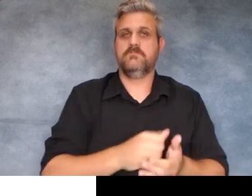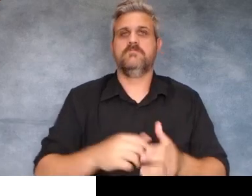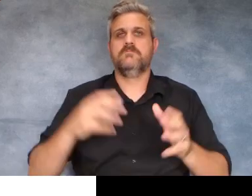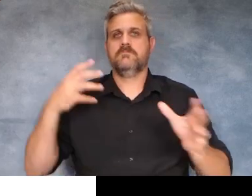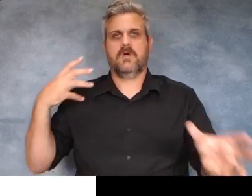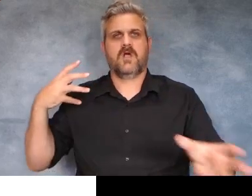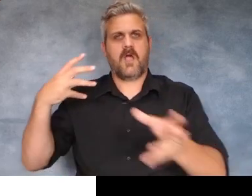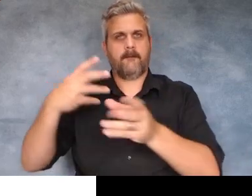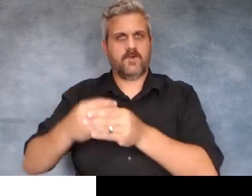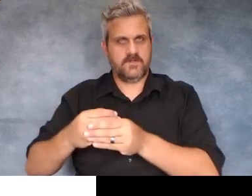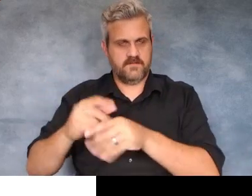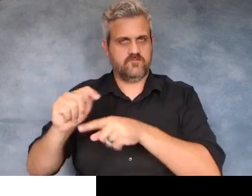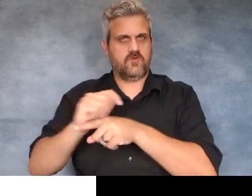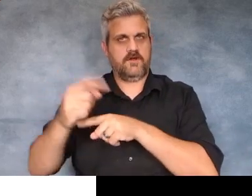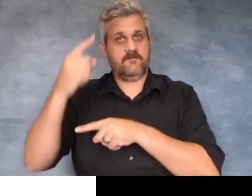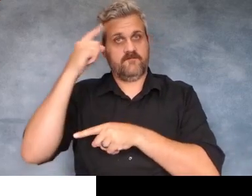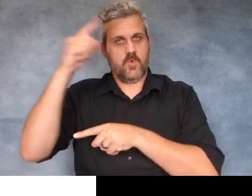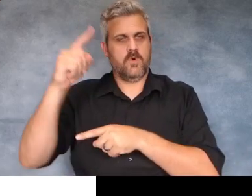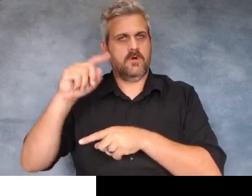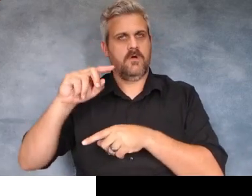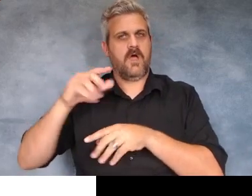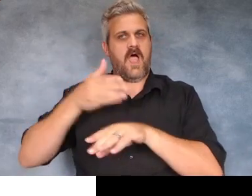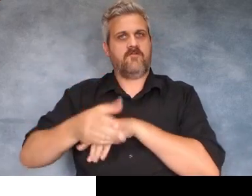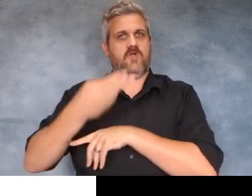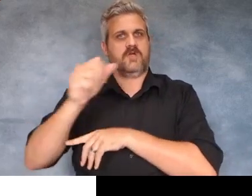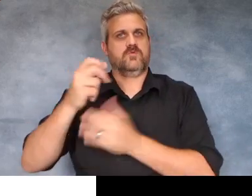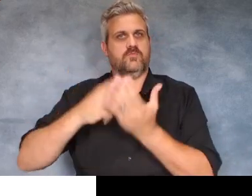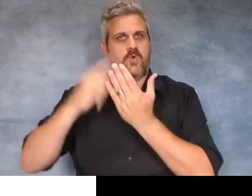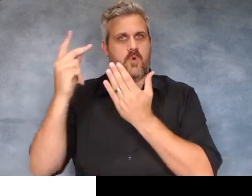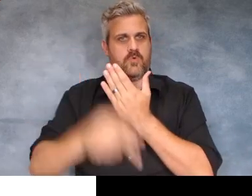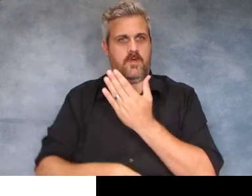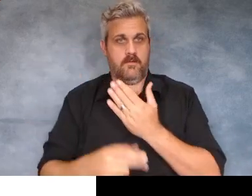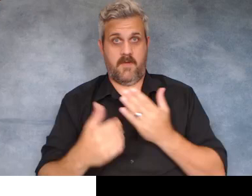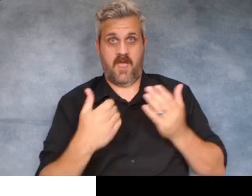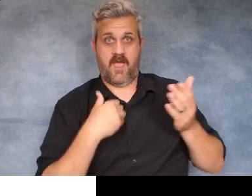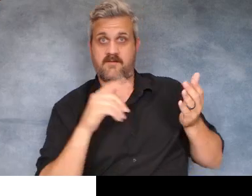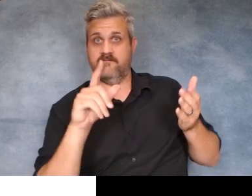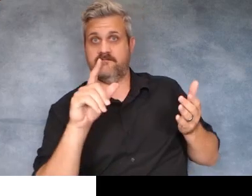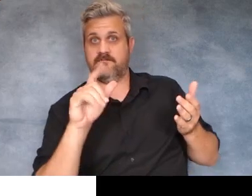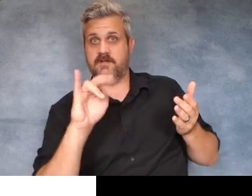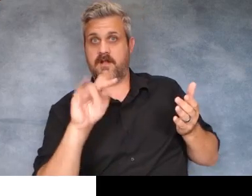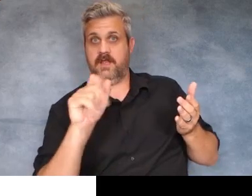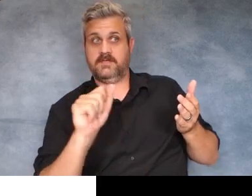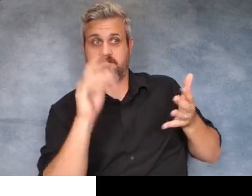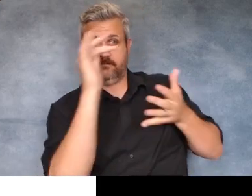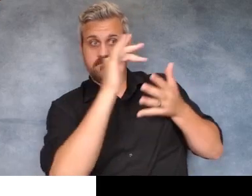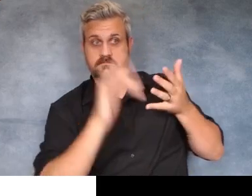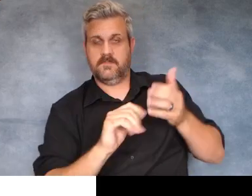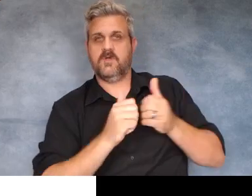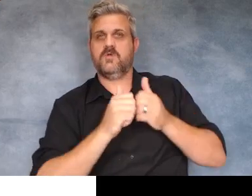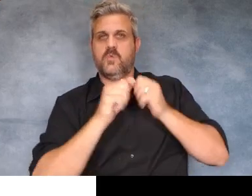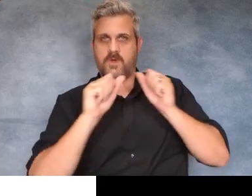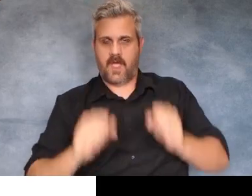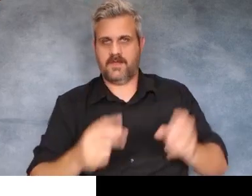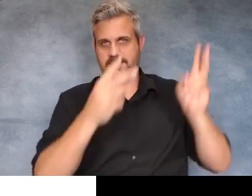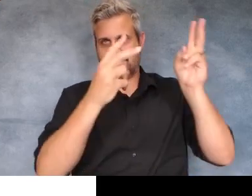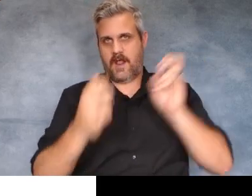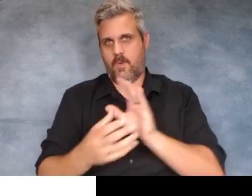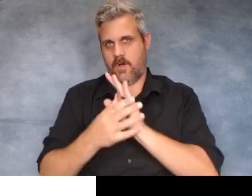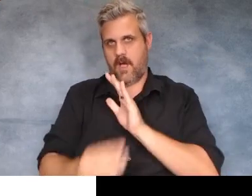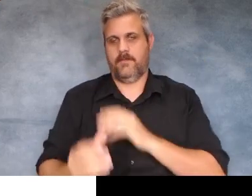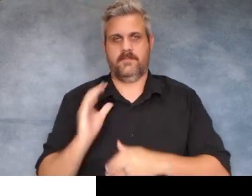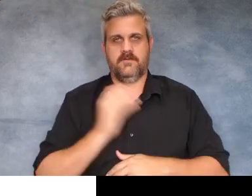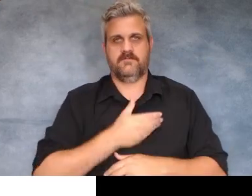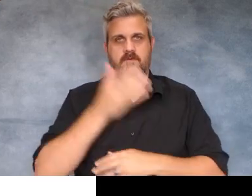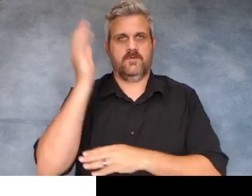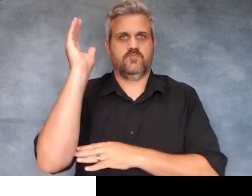and post-secondary programs. You can access the links on this slide by downloading a copy of this presentation.